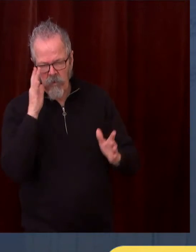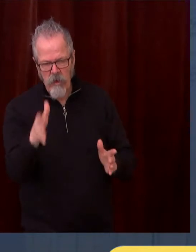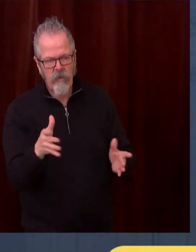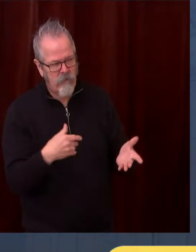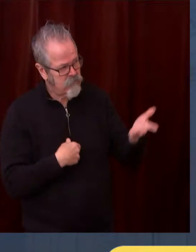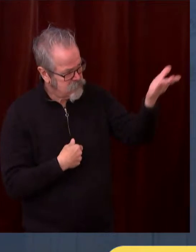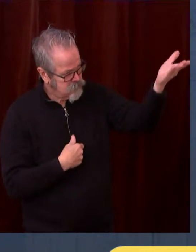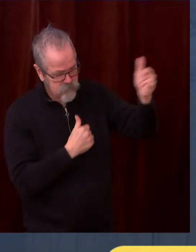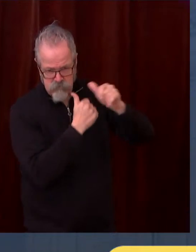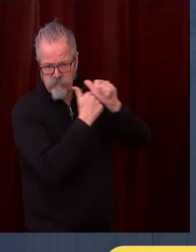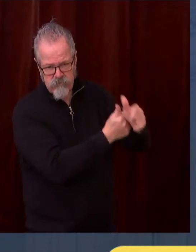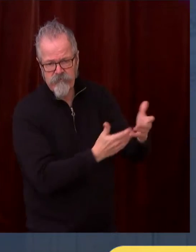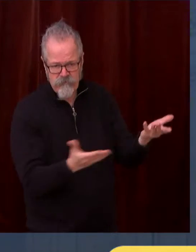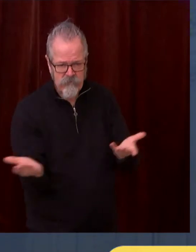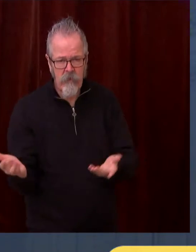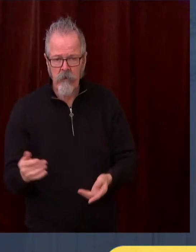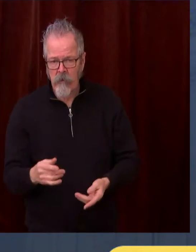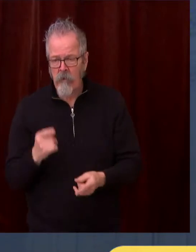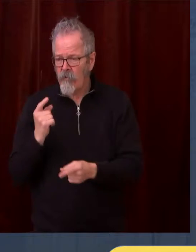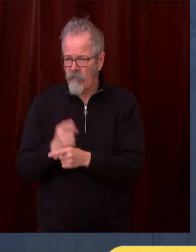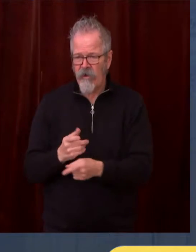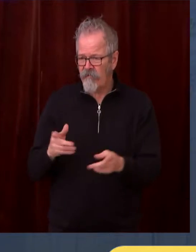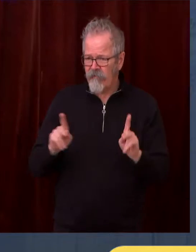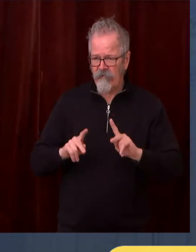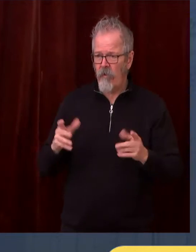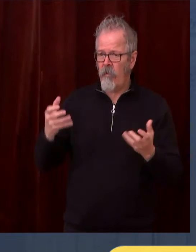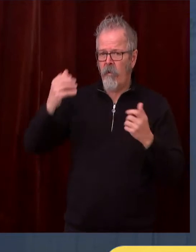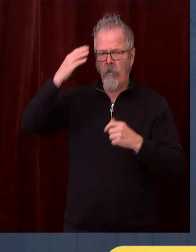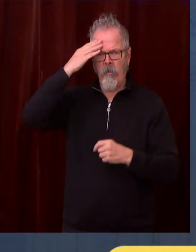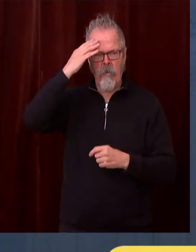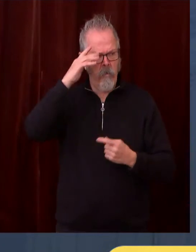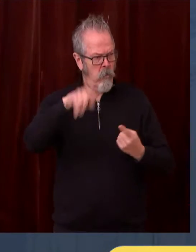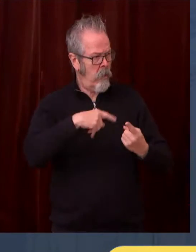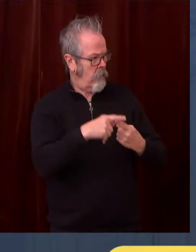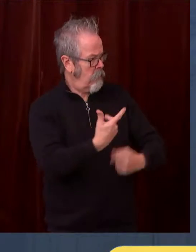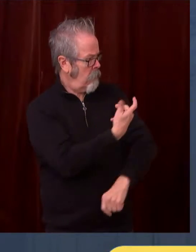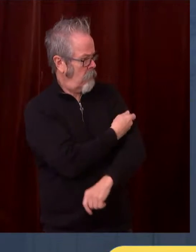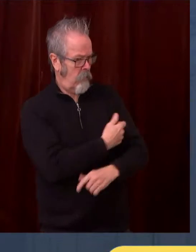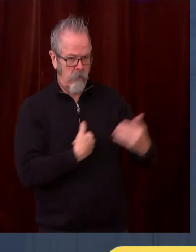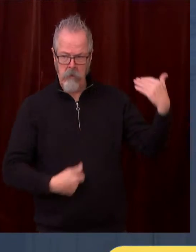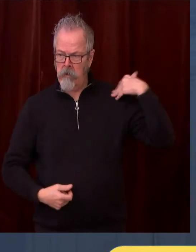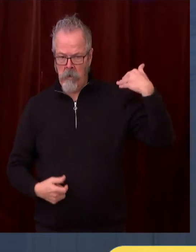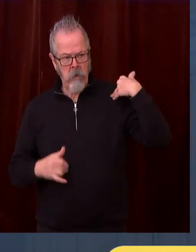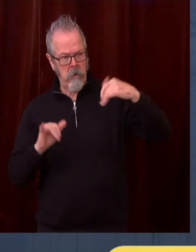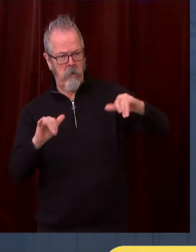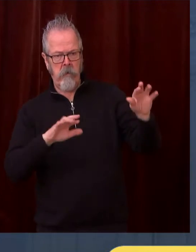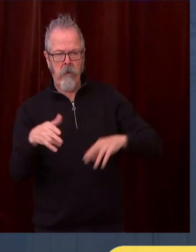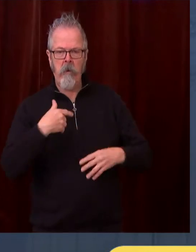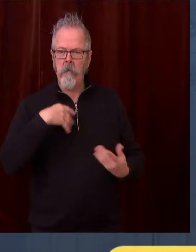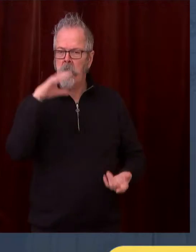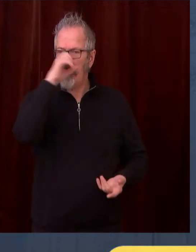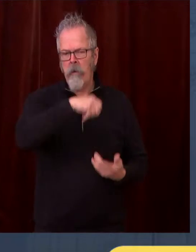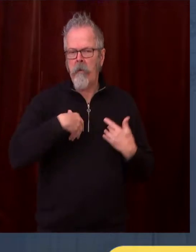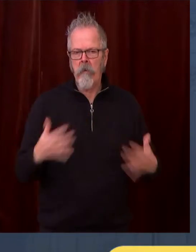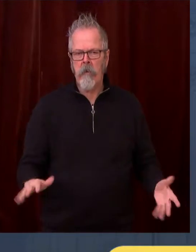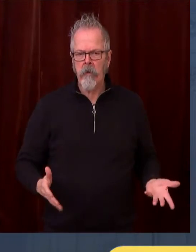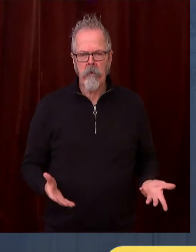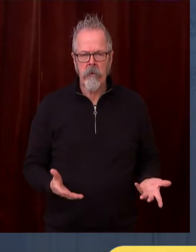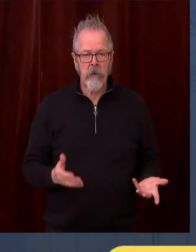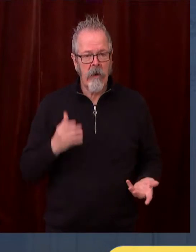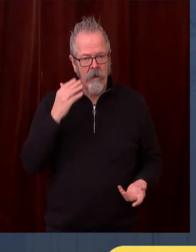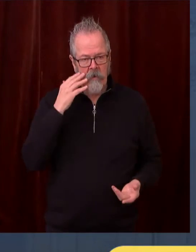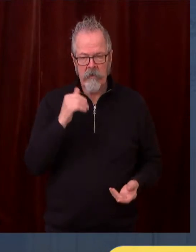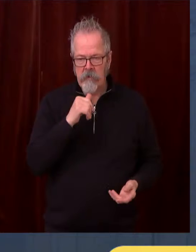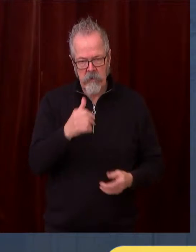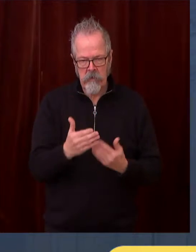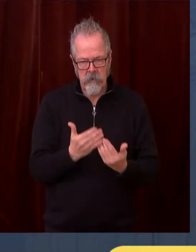all kinds of countervailing suggestions based on our Washington values of how to go about this. And we will